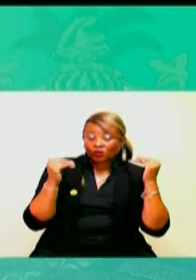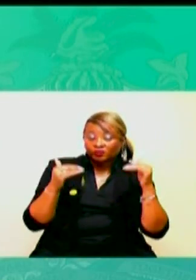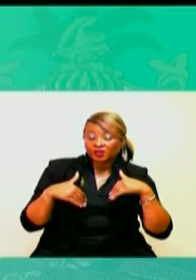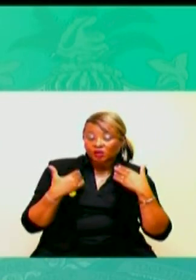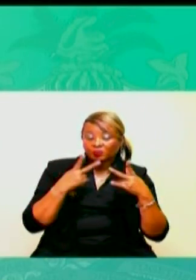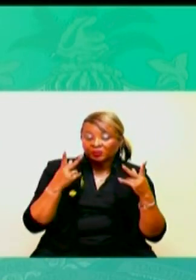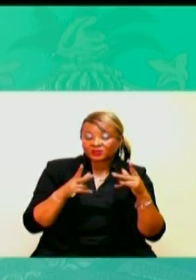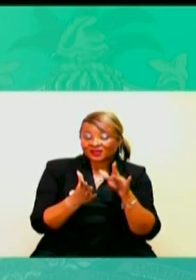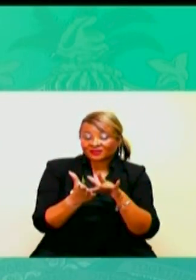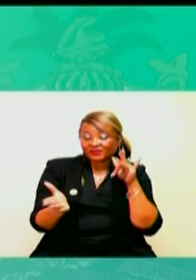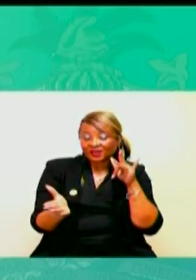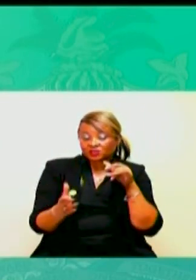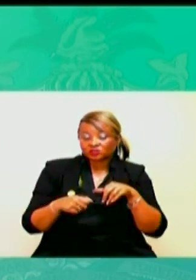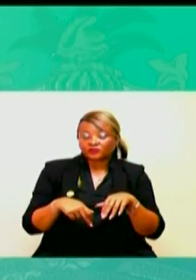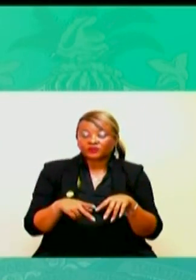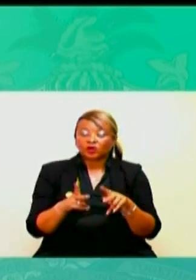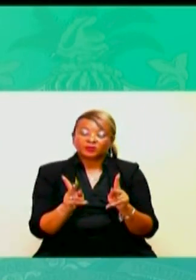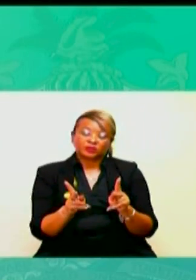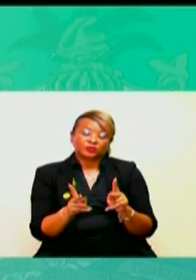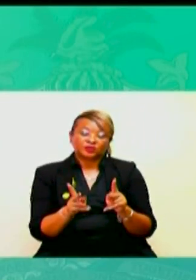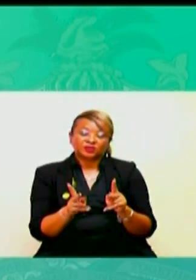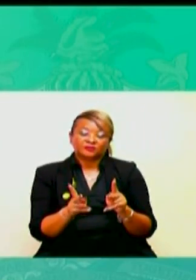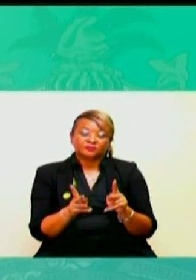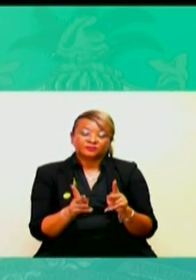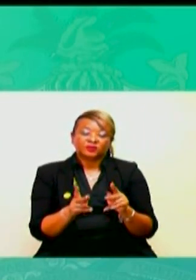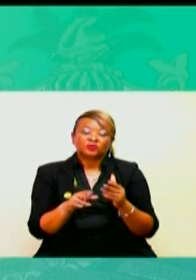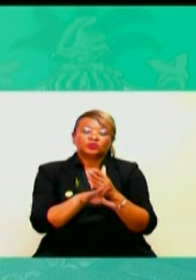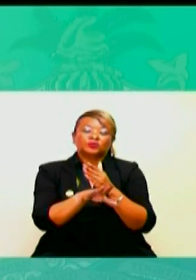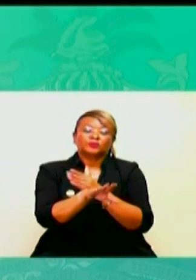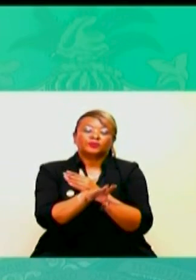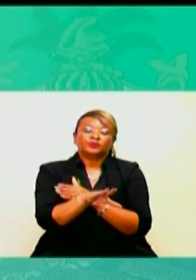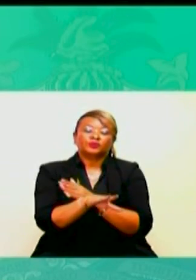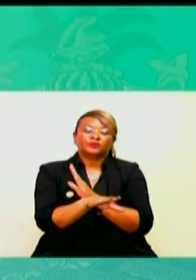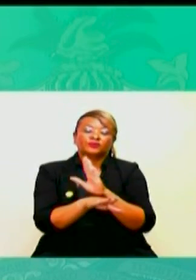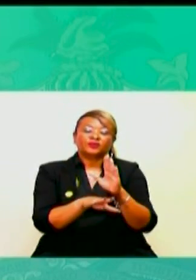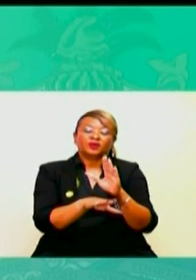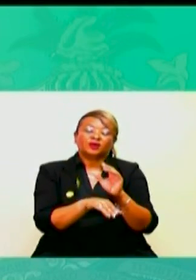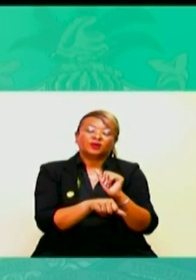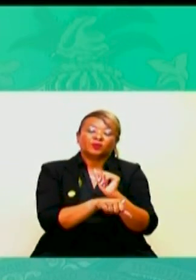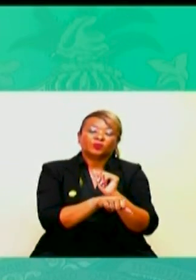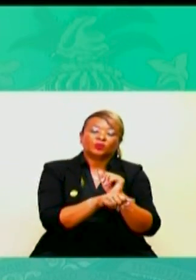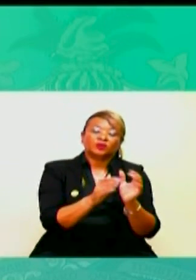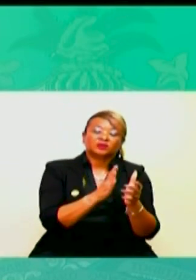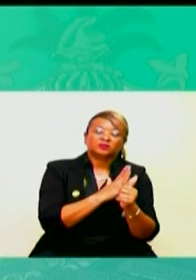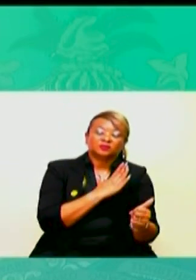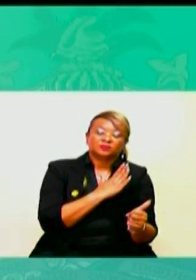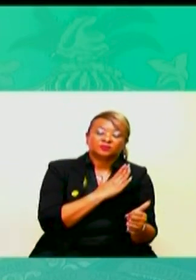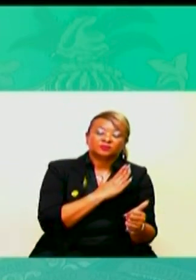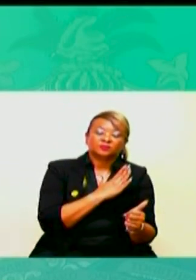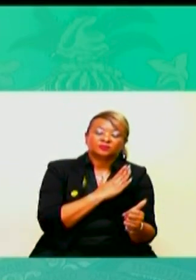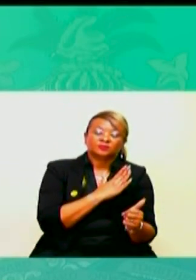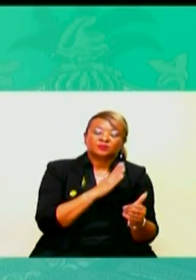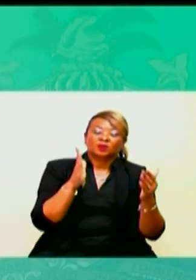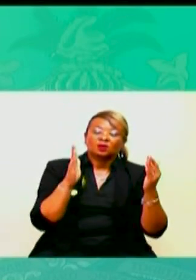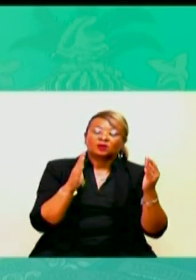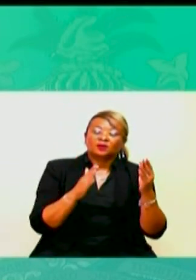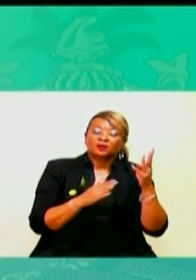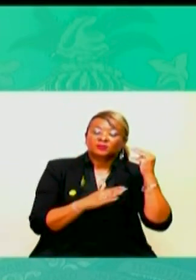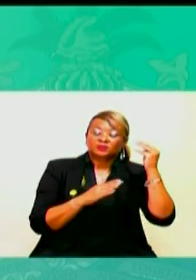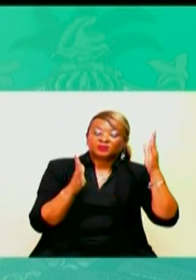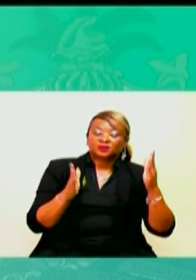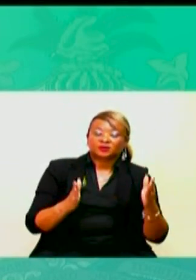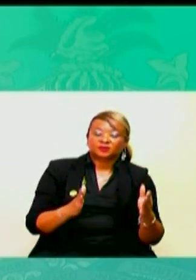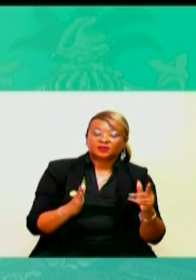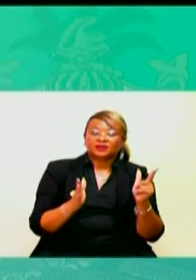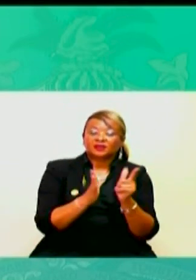take advantage of the opportunity to improve their work skills. Madam Speaker,